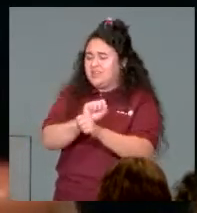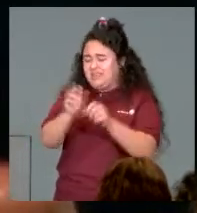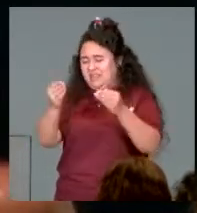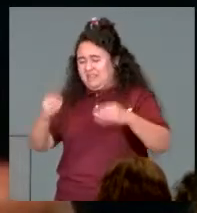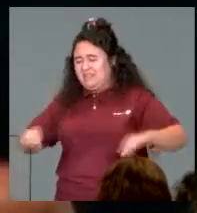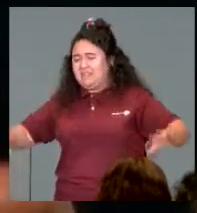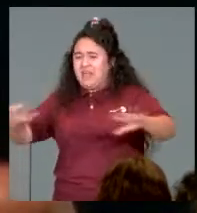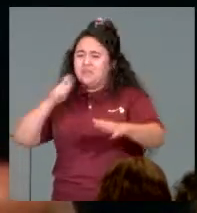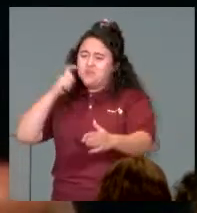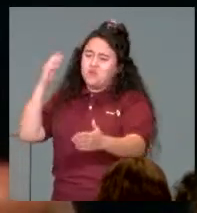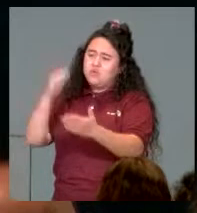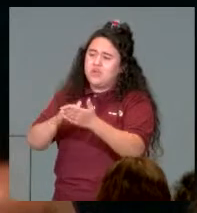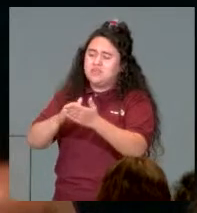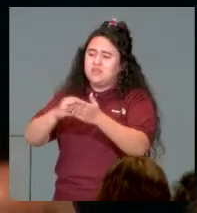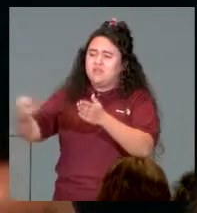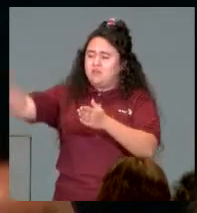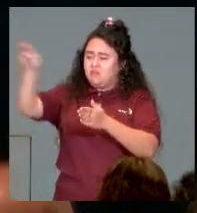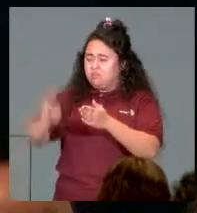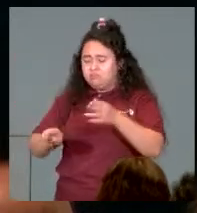I return to the ground?